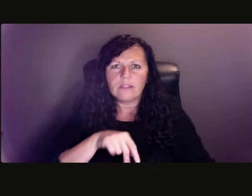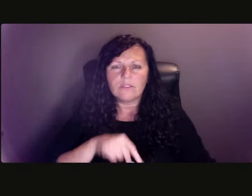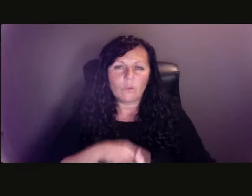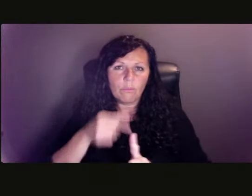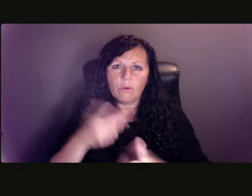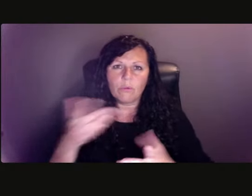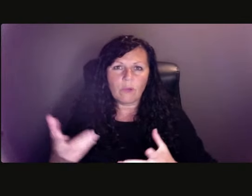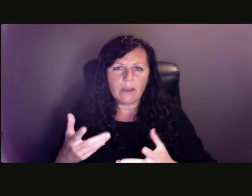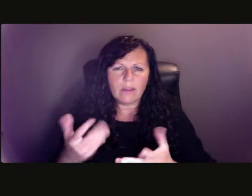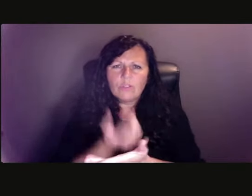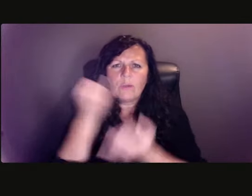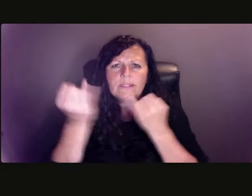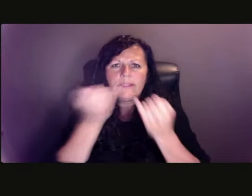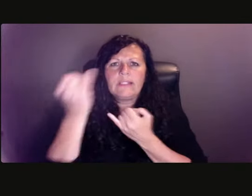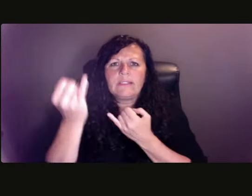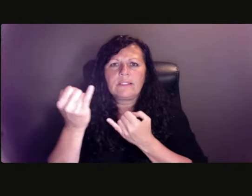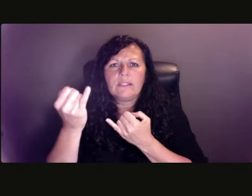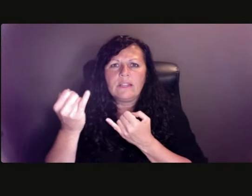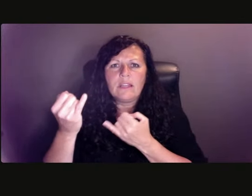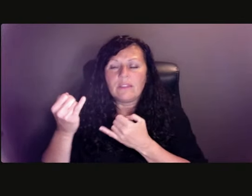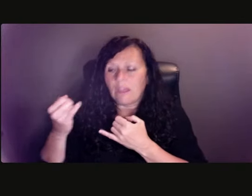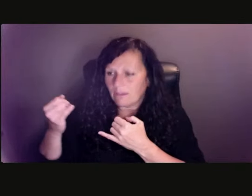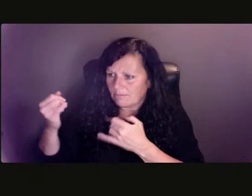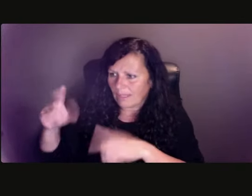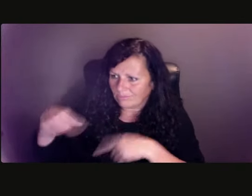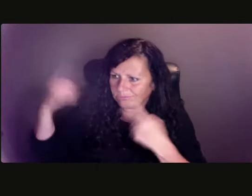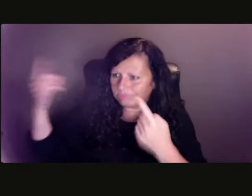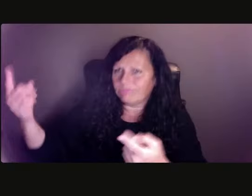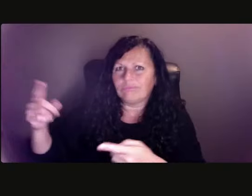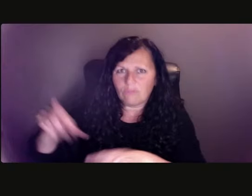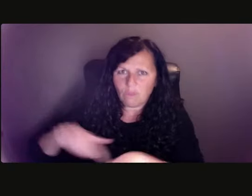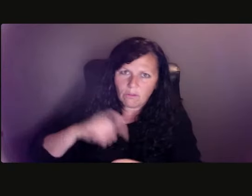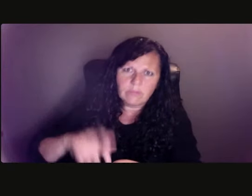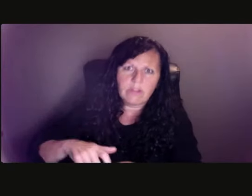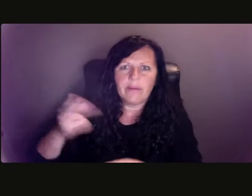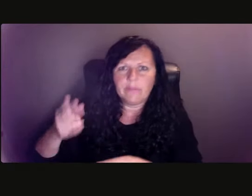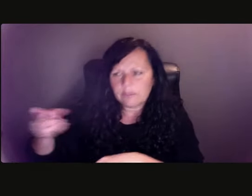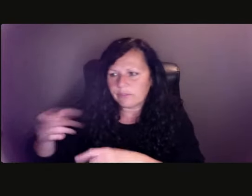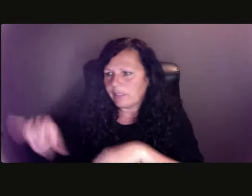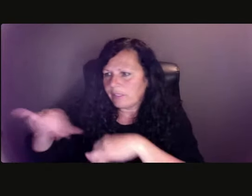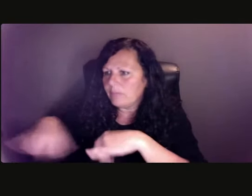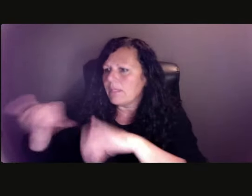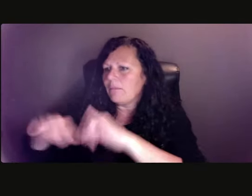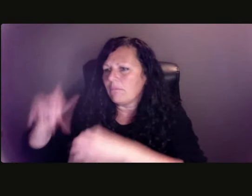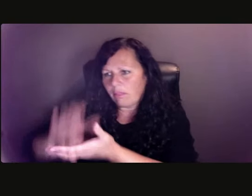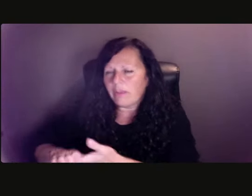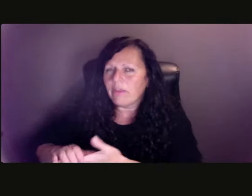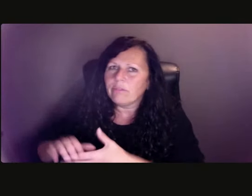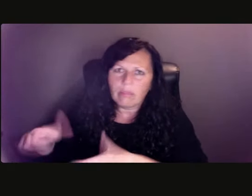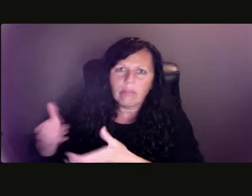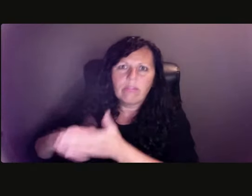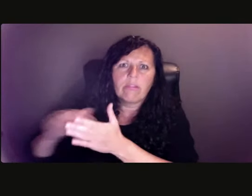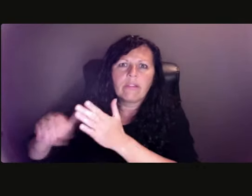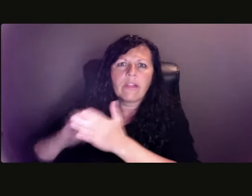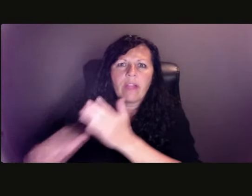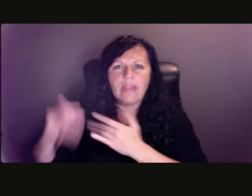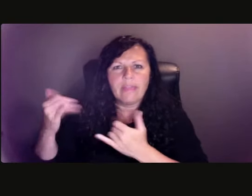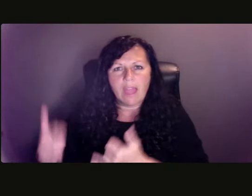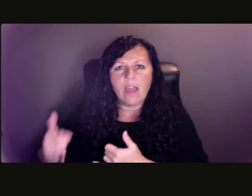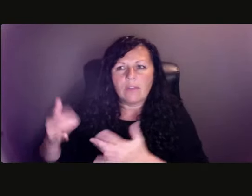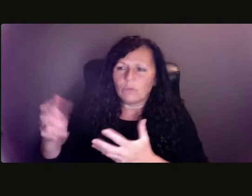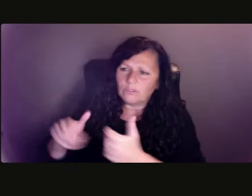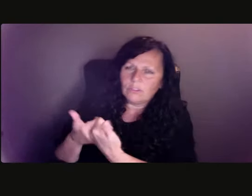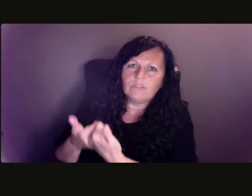to challenge long-held beliefs, so that we can continue to challenge each other and bring forth maybe good ideas